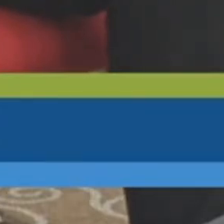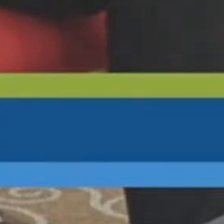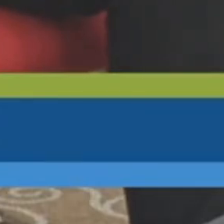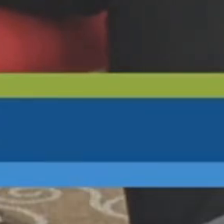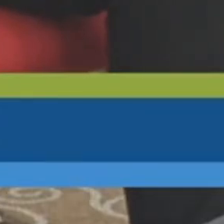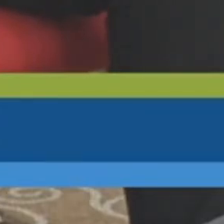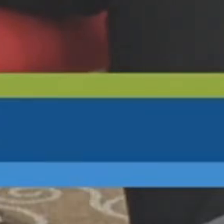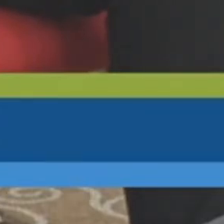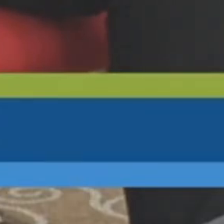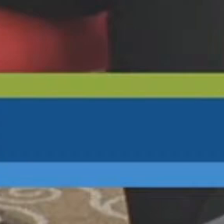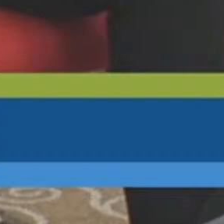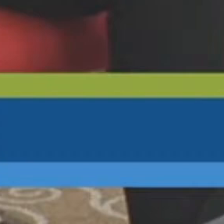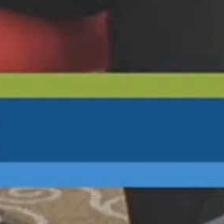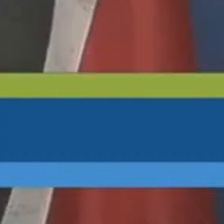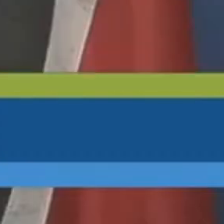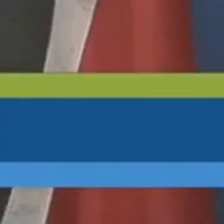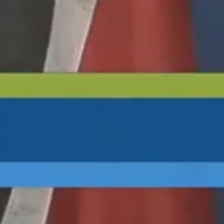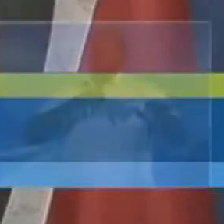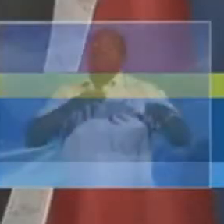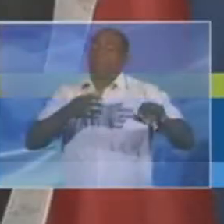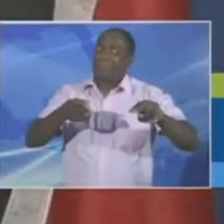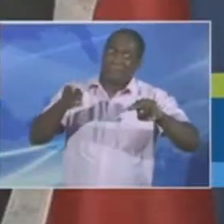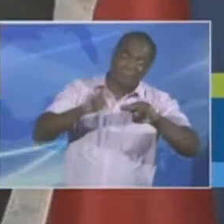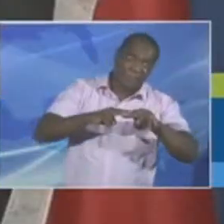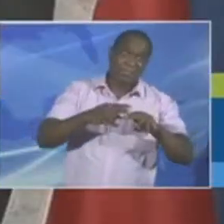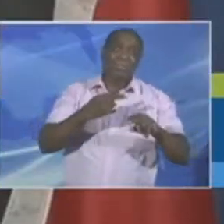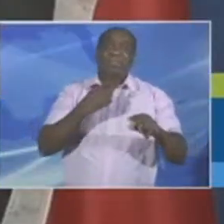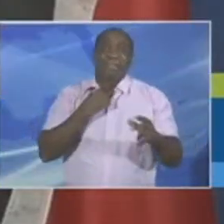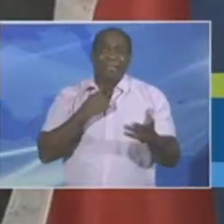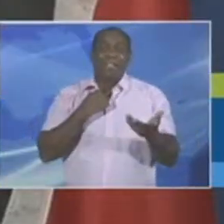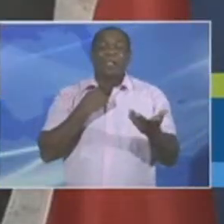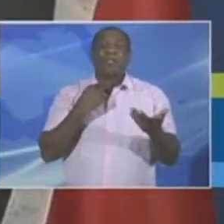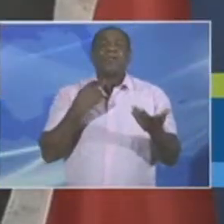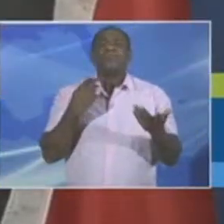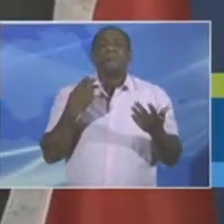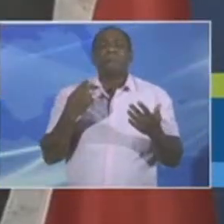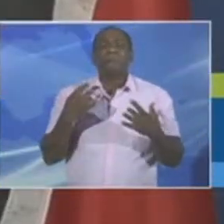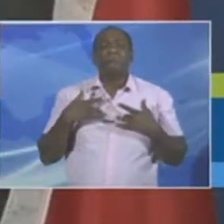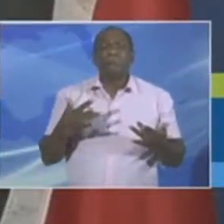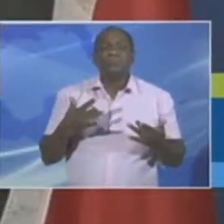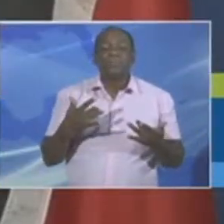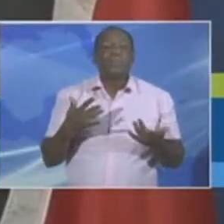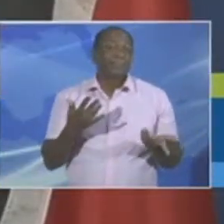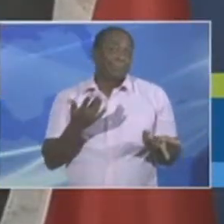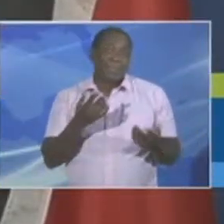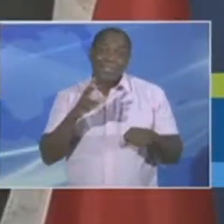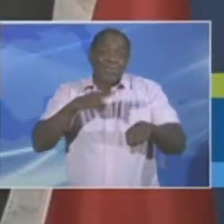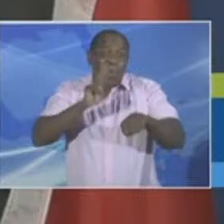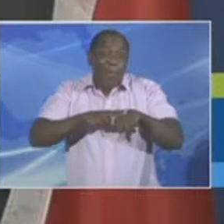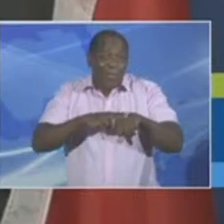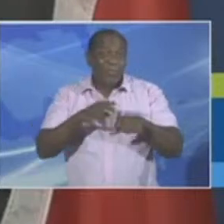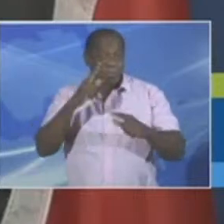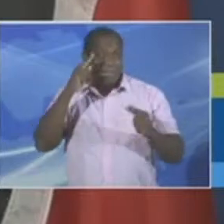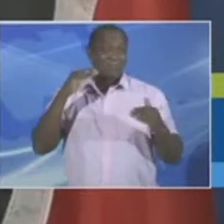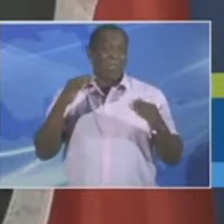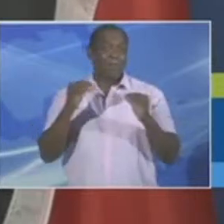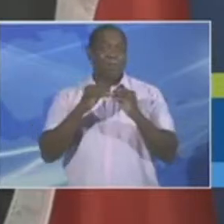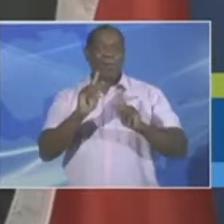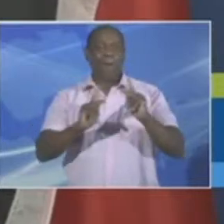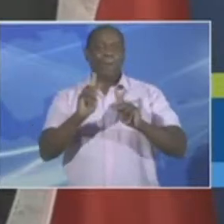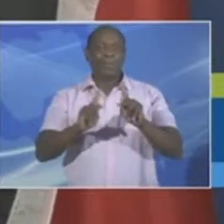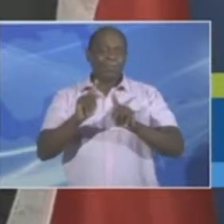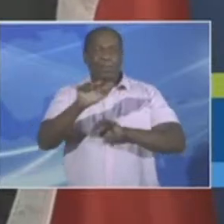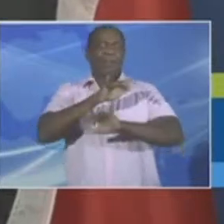on. That's all part of the normal living. We expect that there'll be more people out there. And what we're saying now is